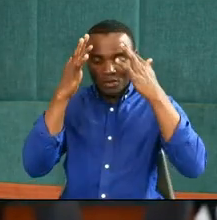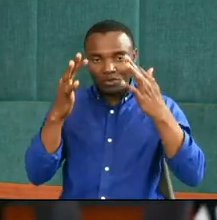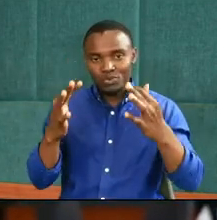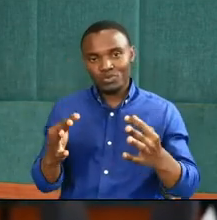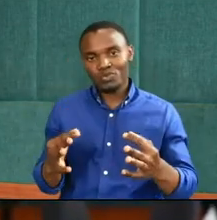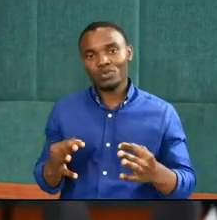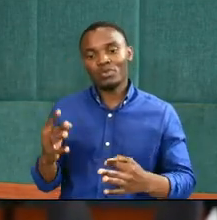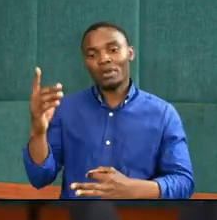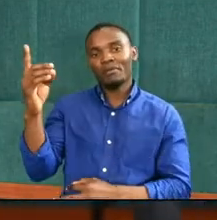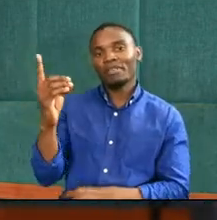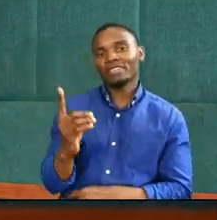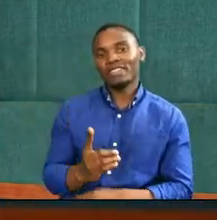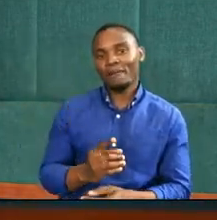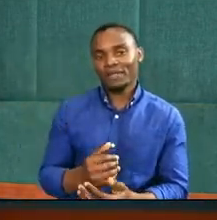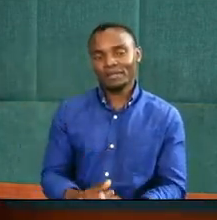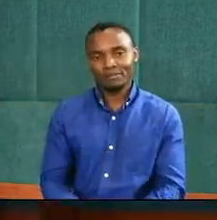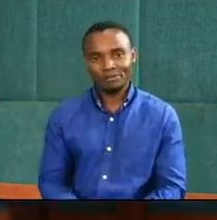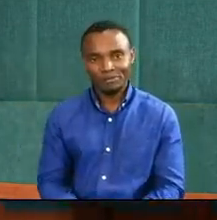comes.